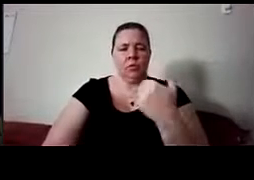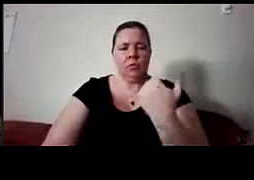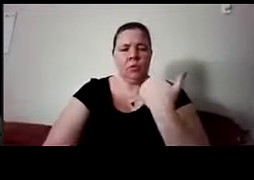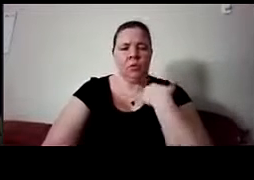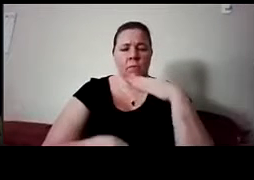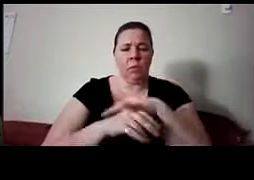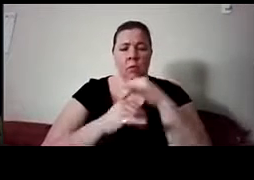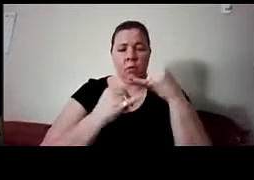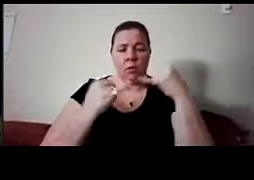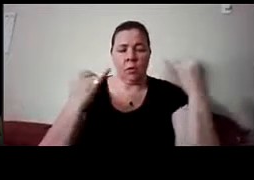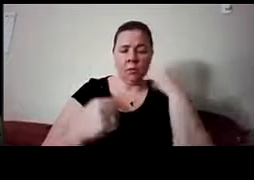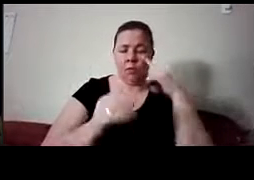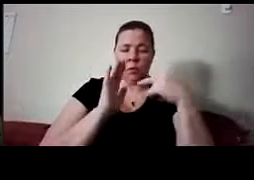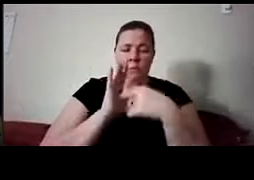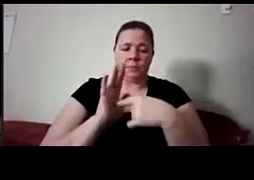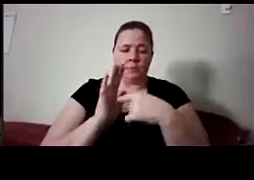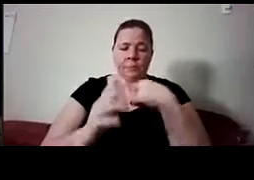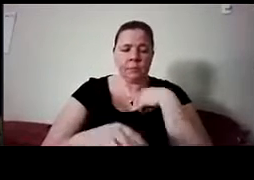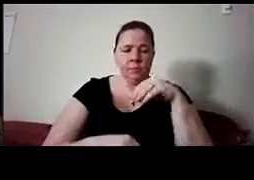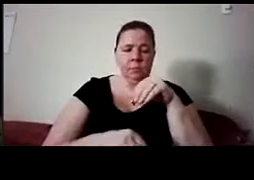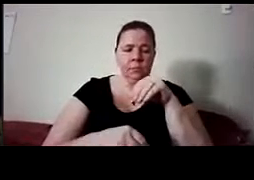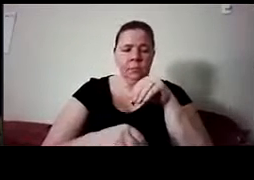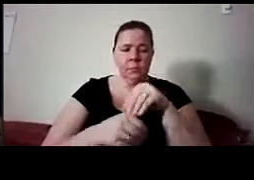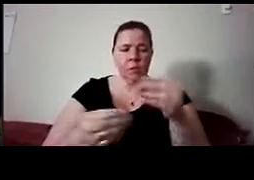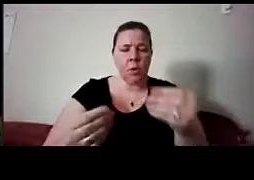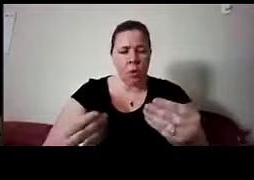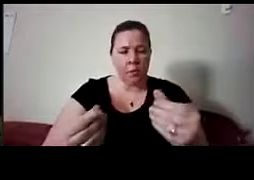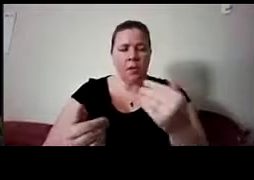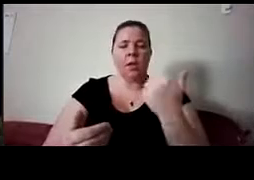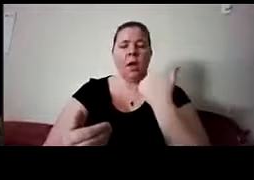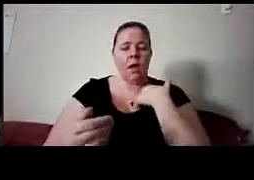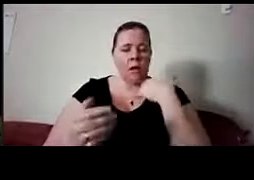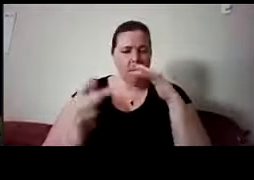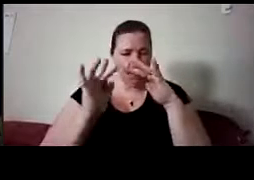online? For example, I'm into property and I have a website.